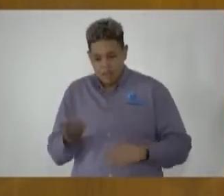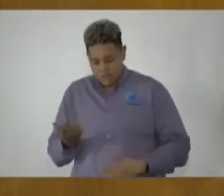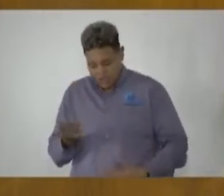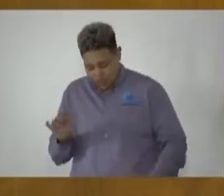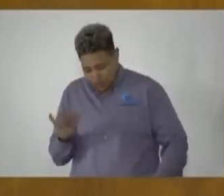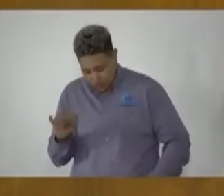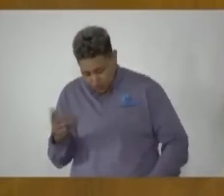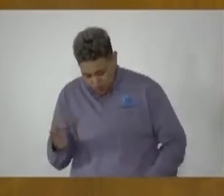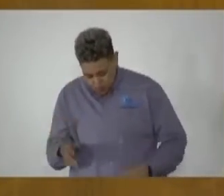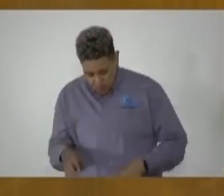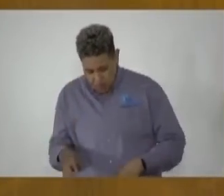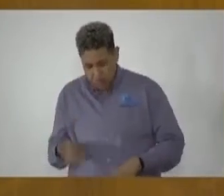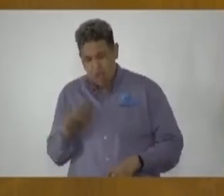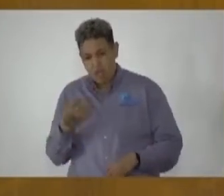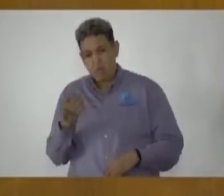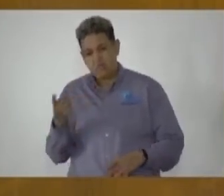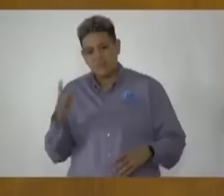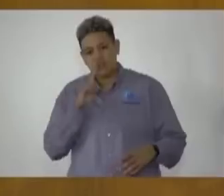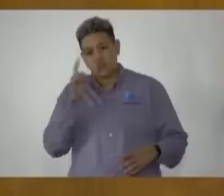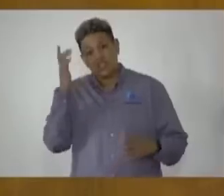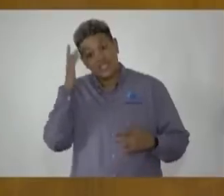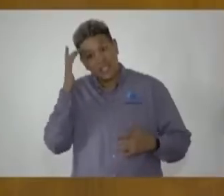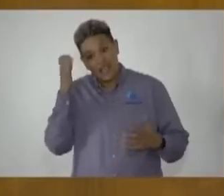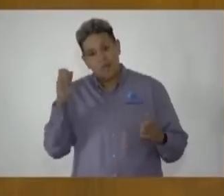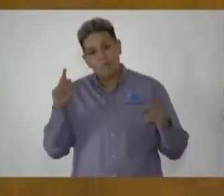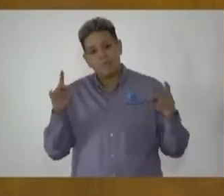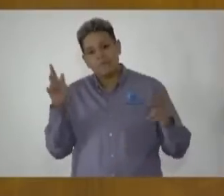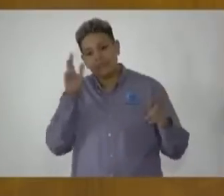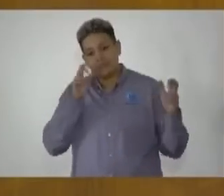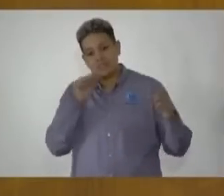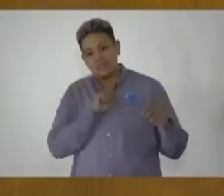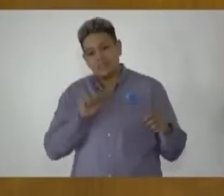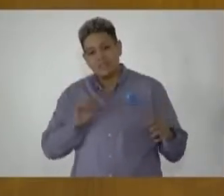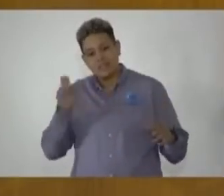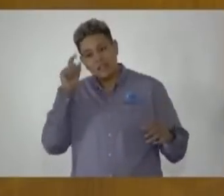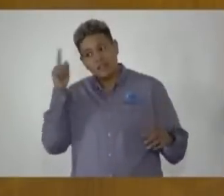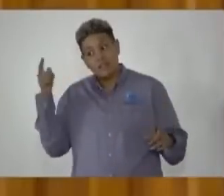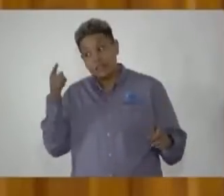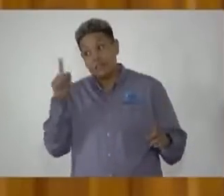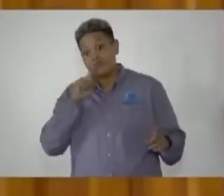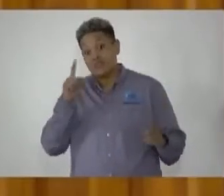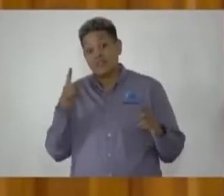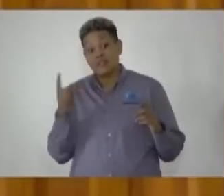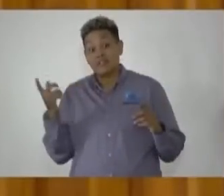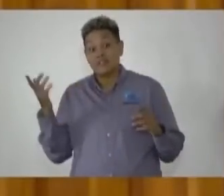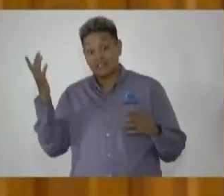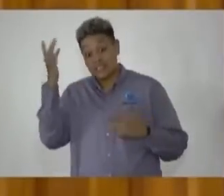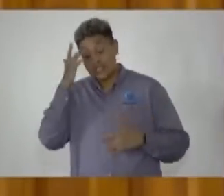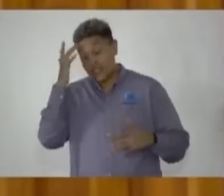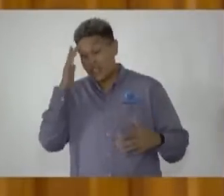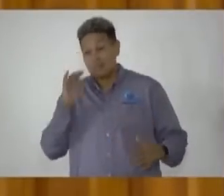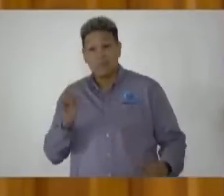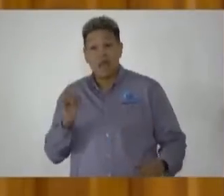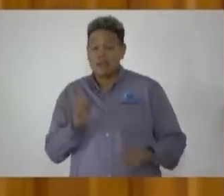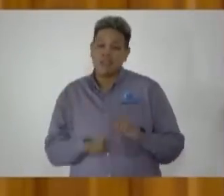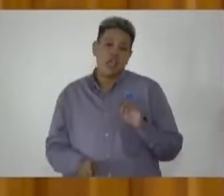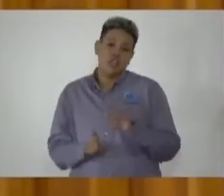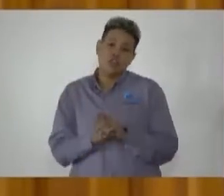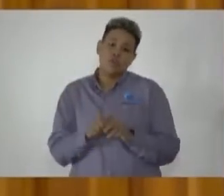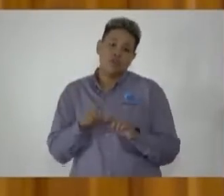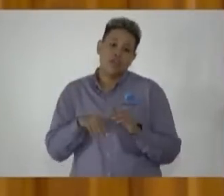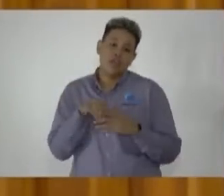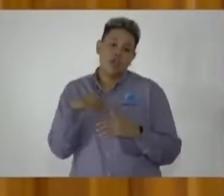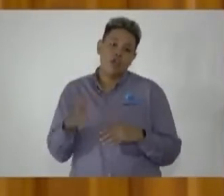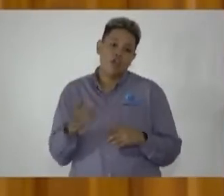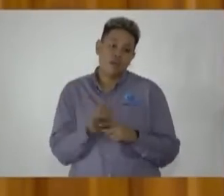as well. So I just want our listeners and the senators in here to understand that the nature of her illness is such that it would not be